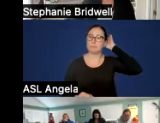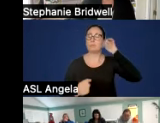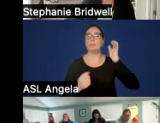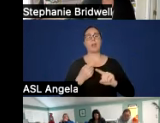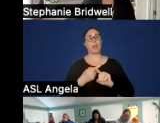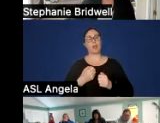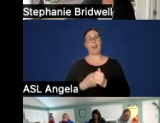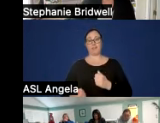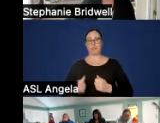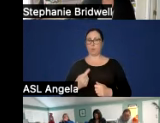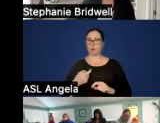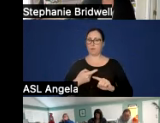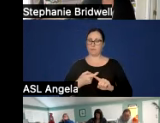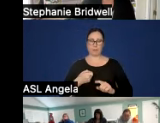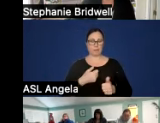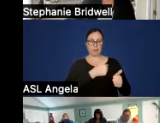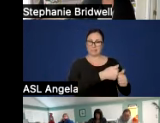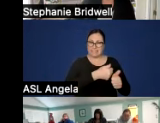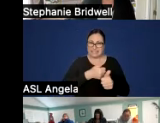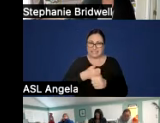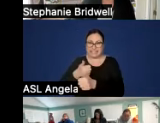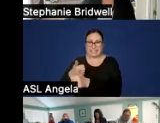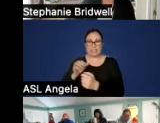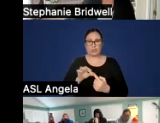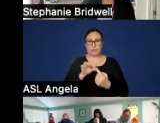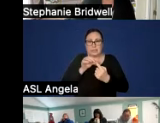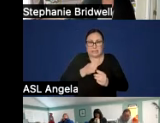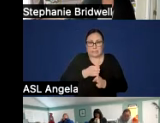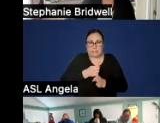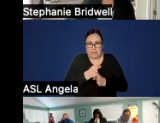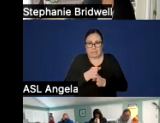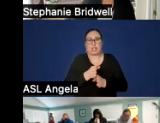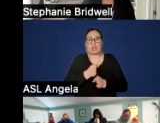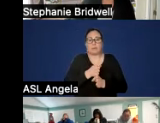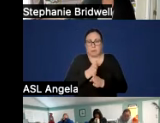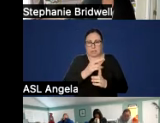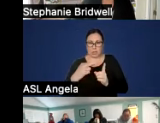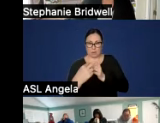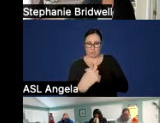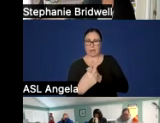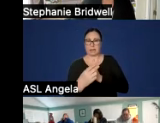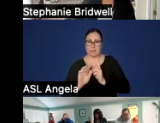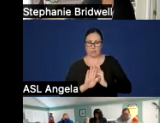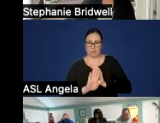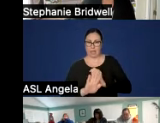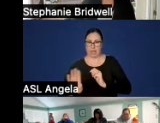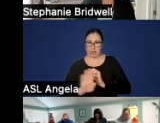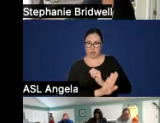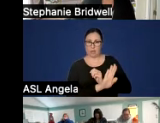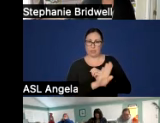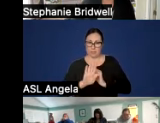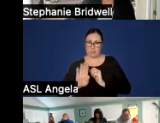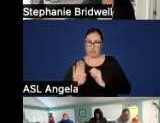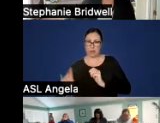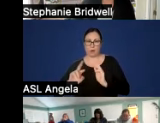up in a different role, and really representing kind of their agency